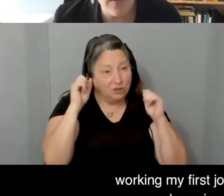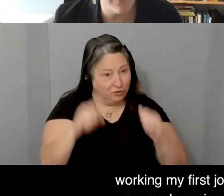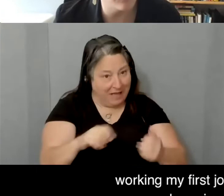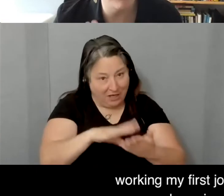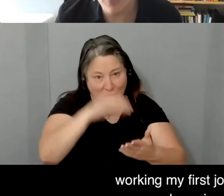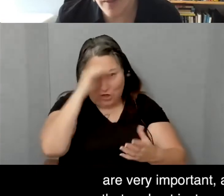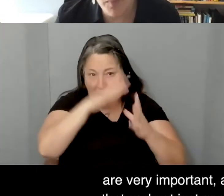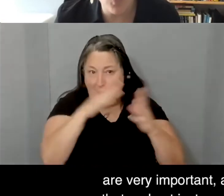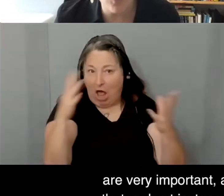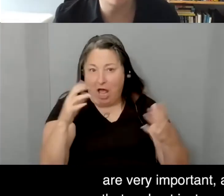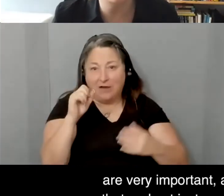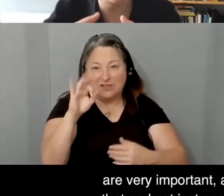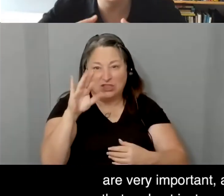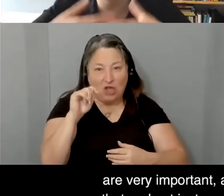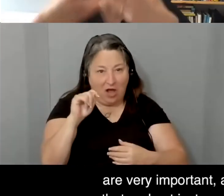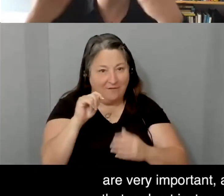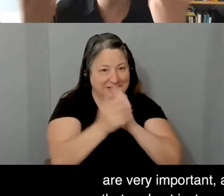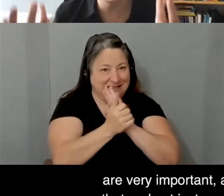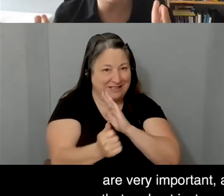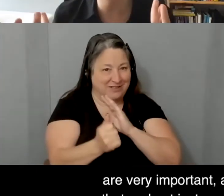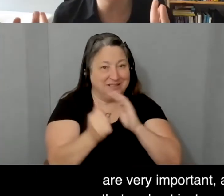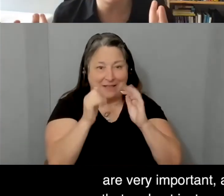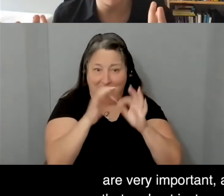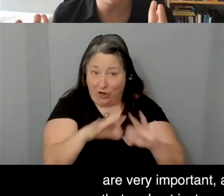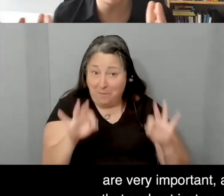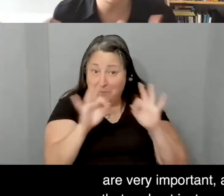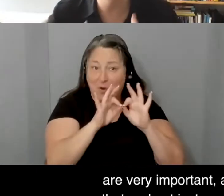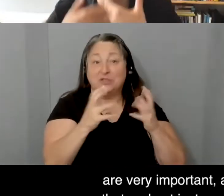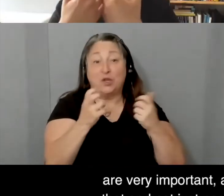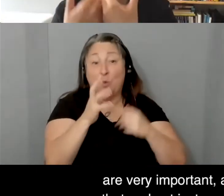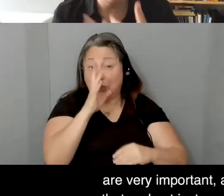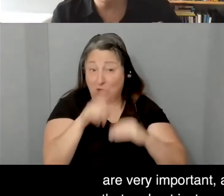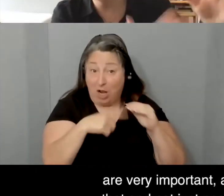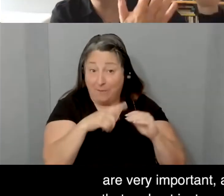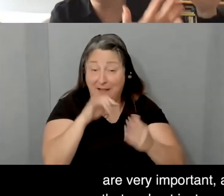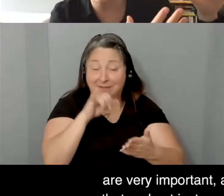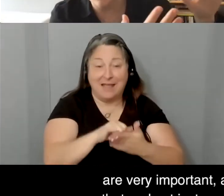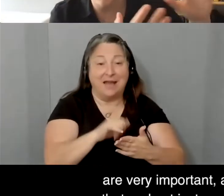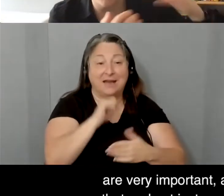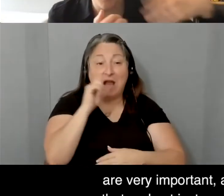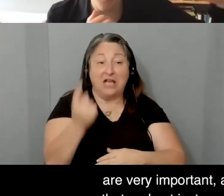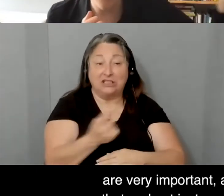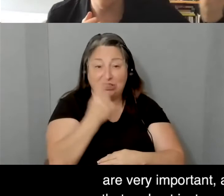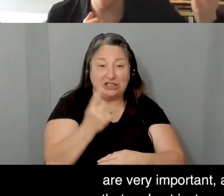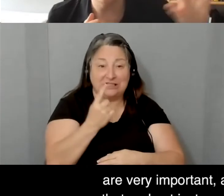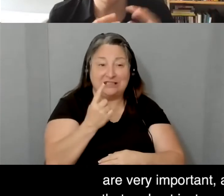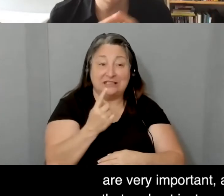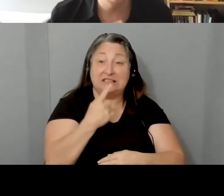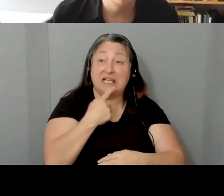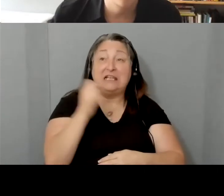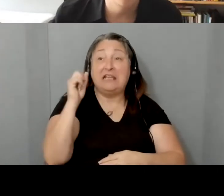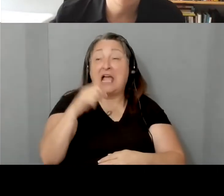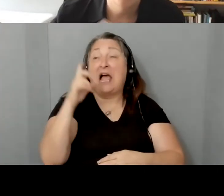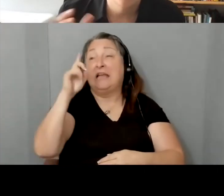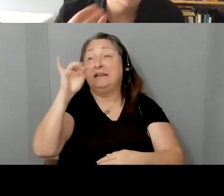soft skills there that are very important. And so you want to talk about that and not just necessarily say, yeah, I did